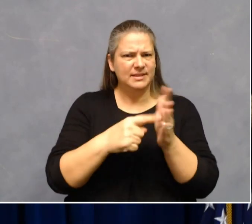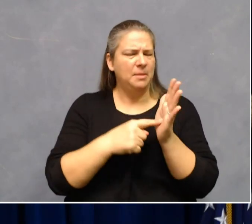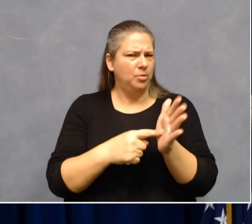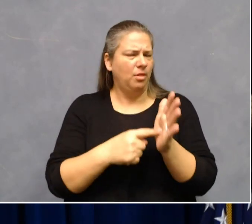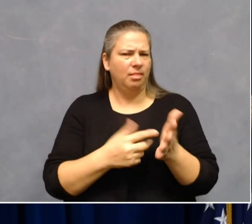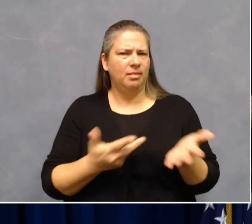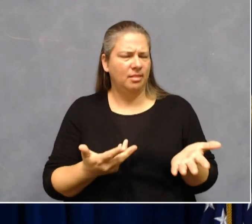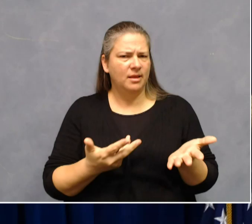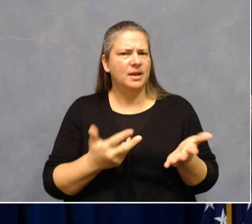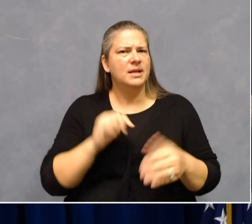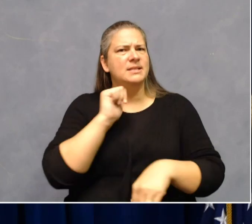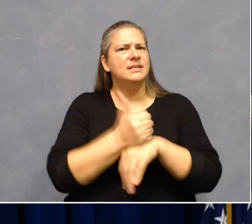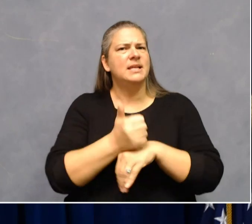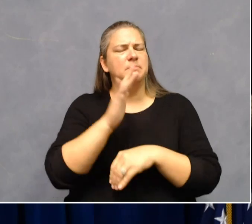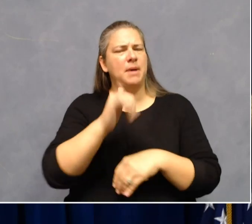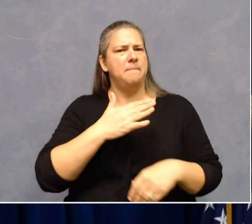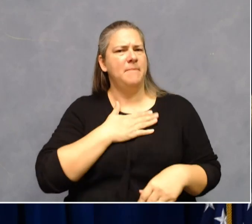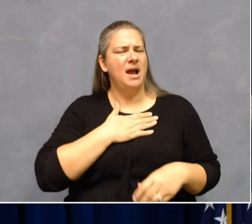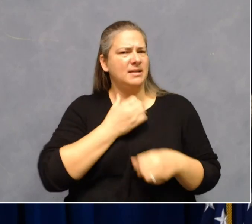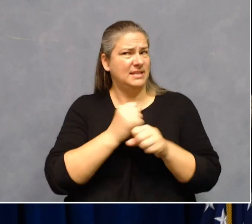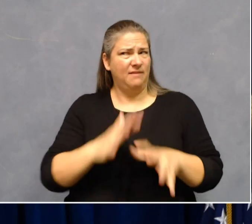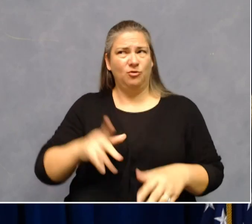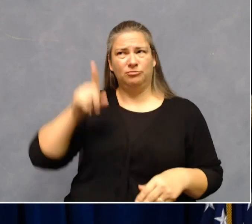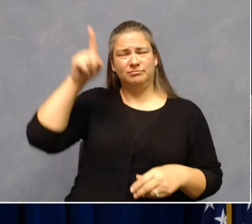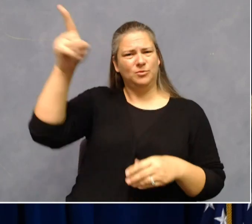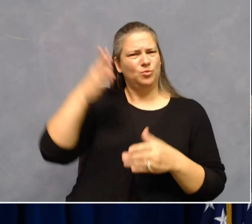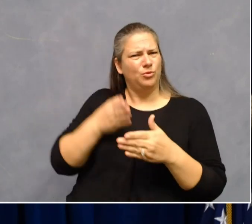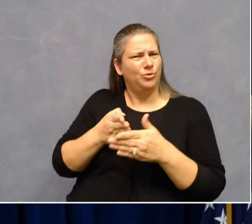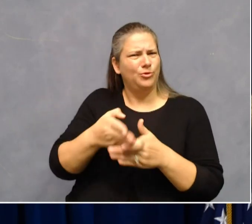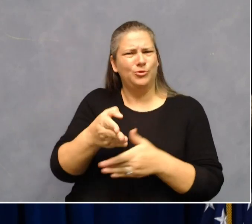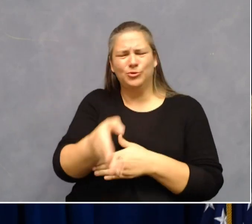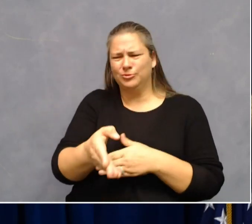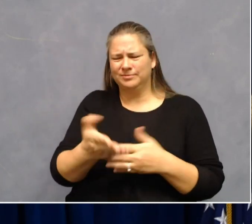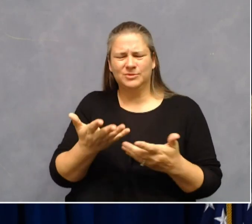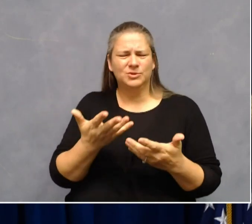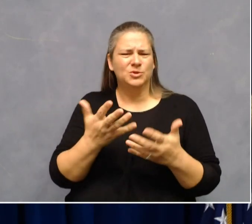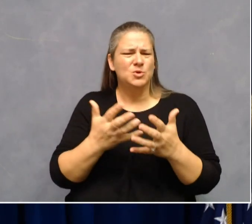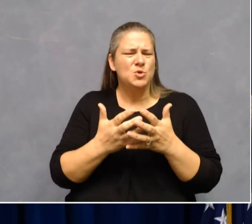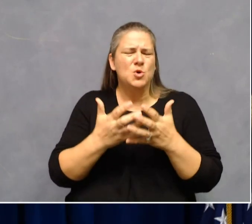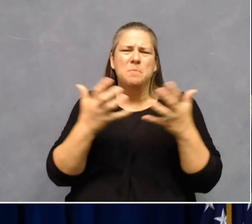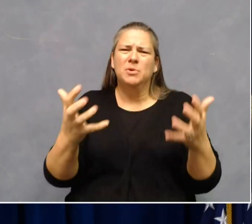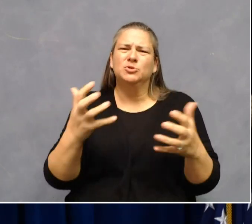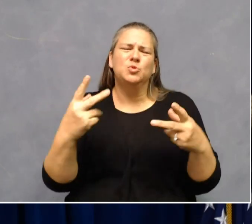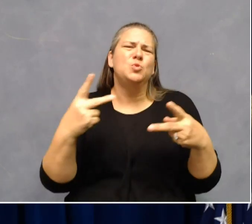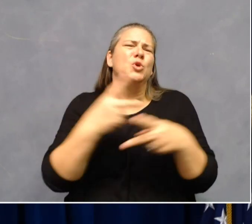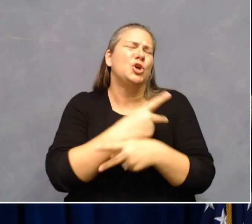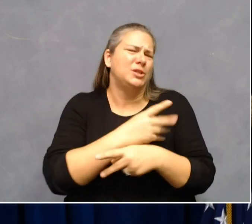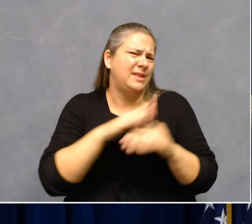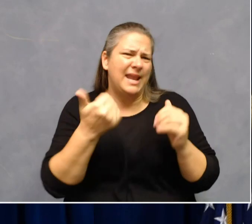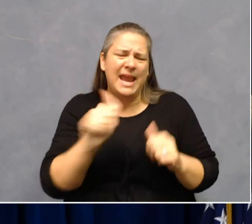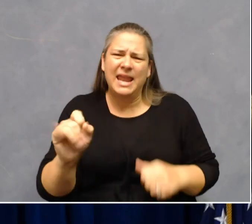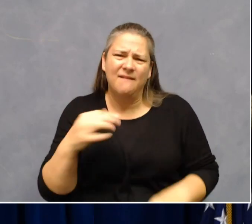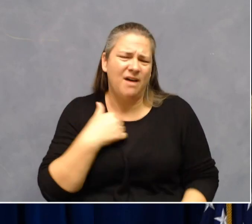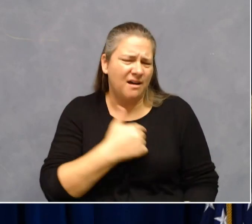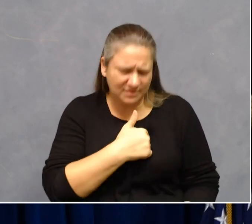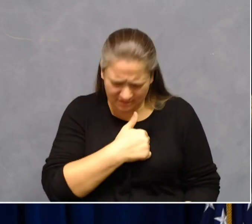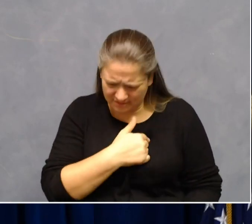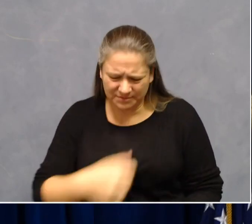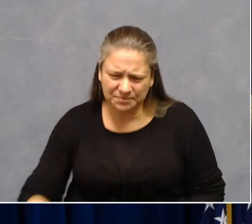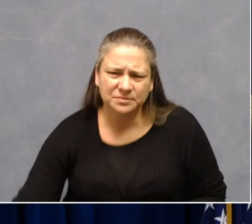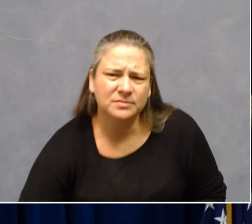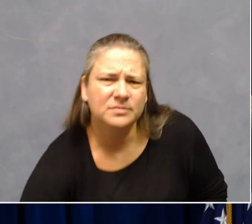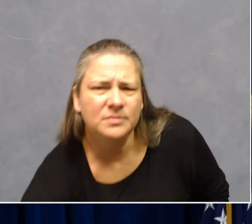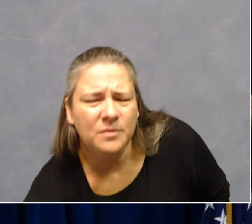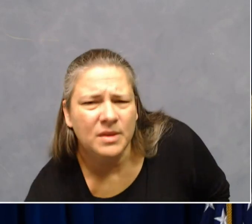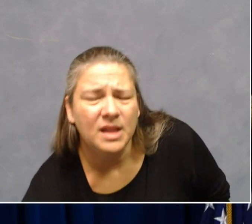set by my Savior, he went through so much worse than any of us are being asked to do. And so